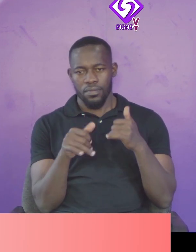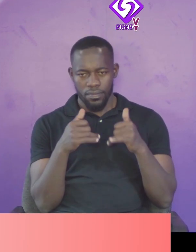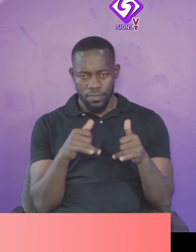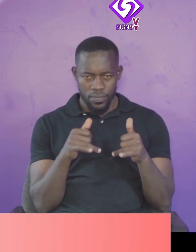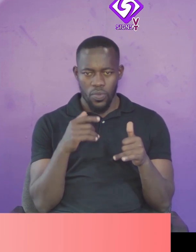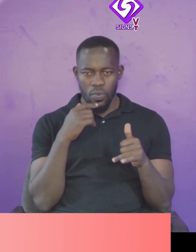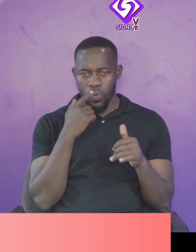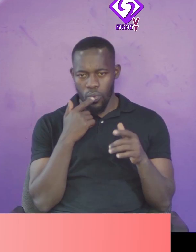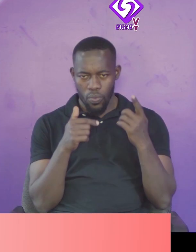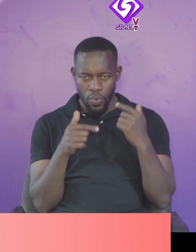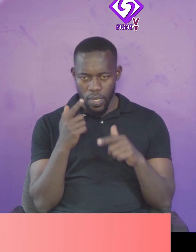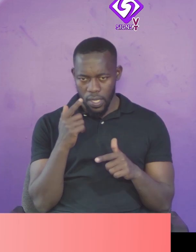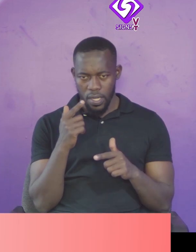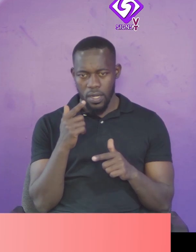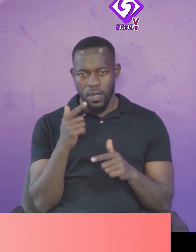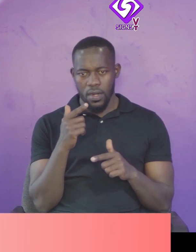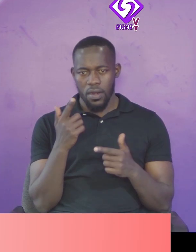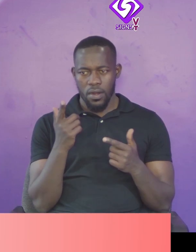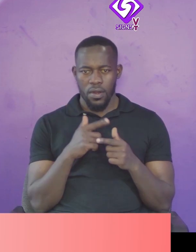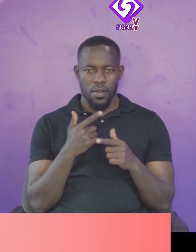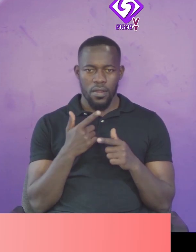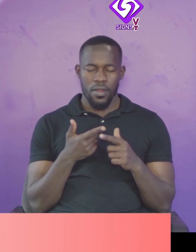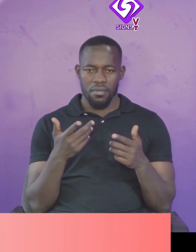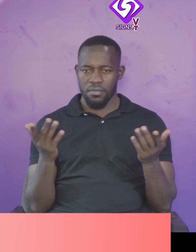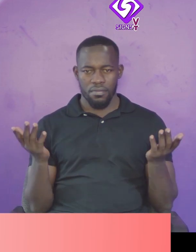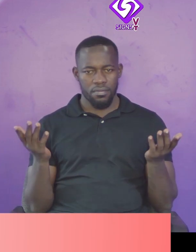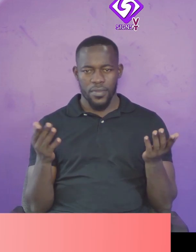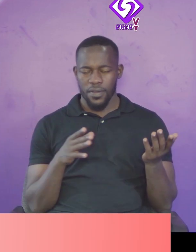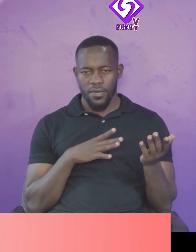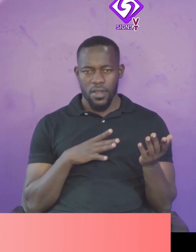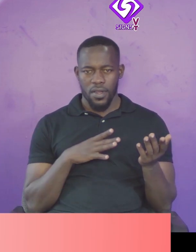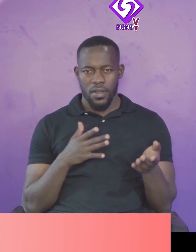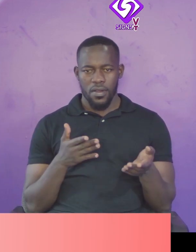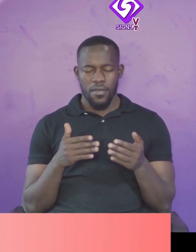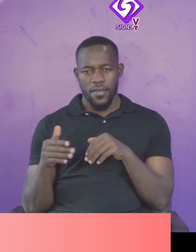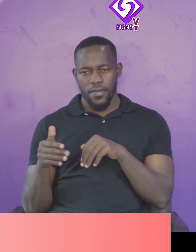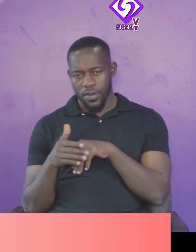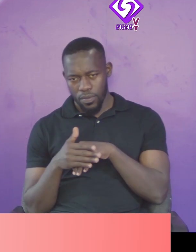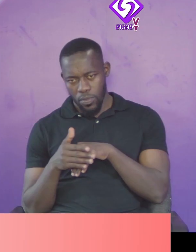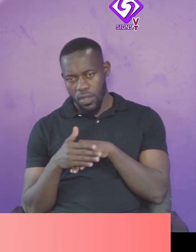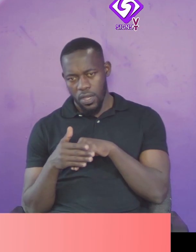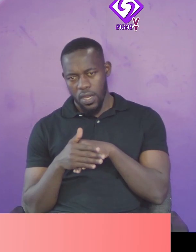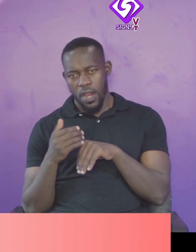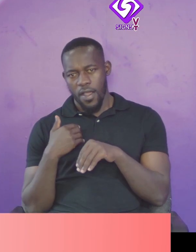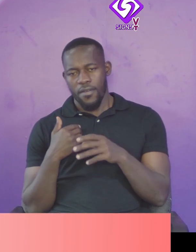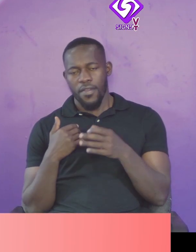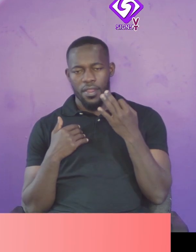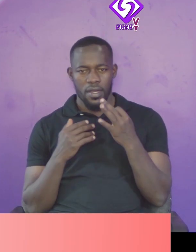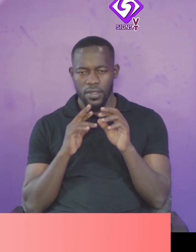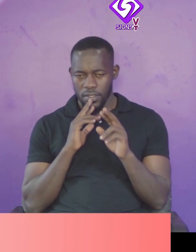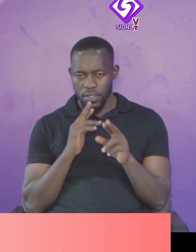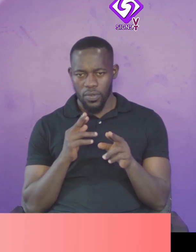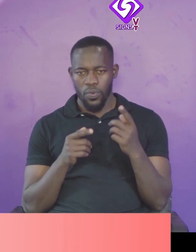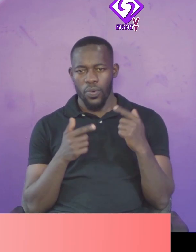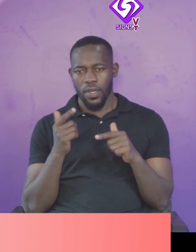whoever wins. We always say a football match has 3 results. It's